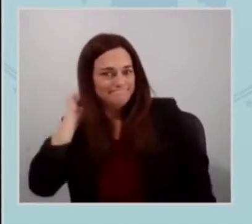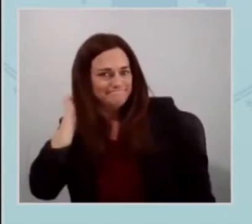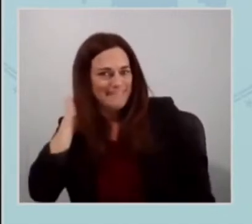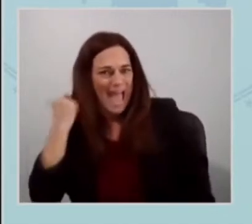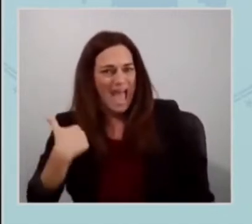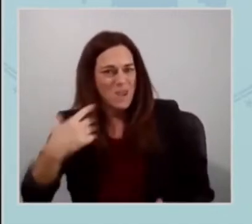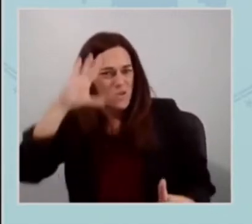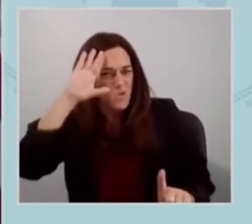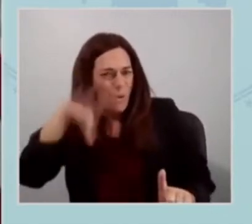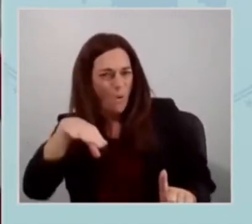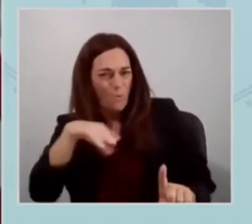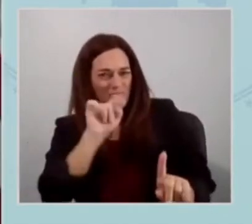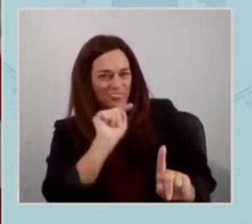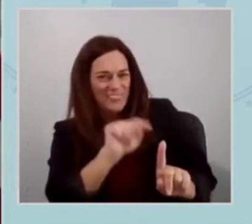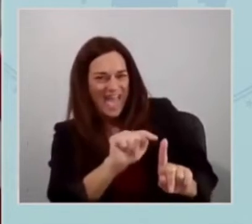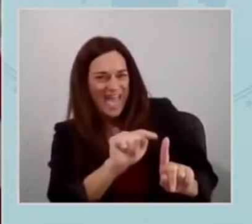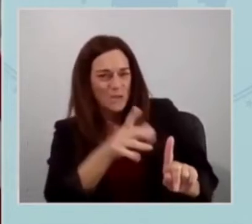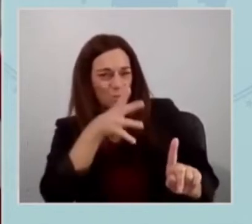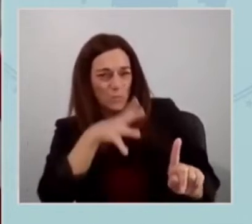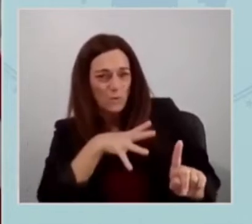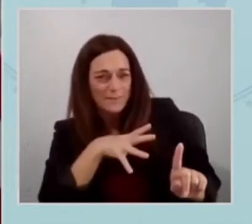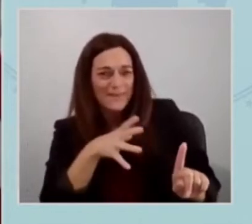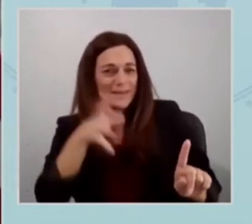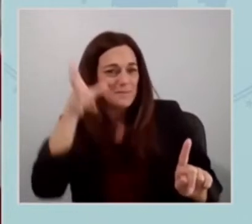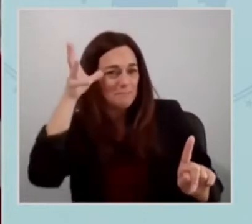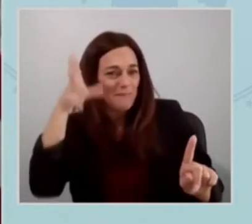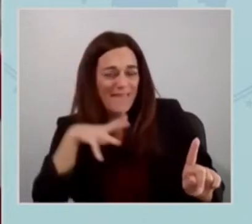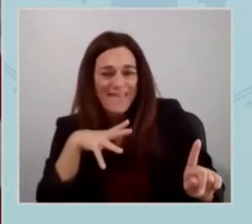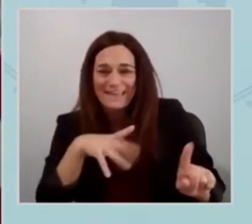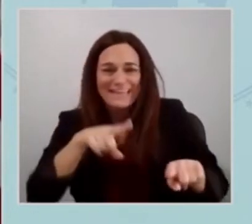hand and know